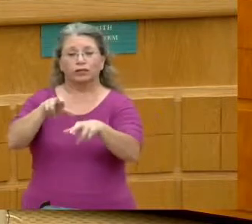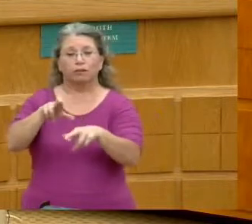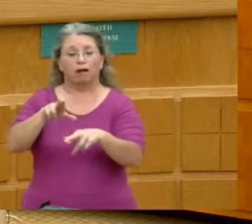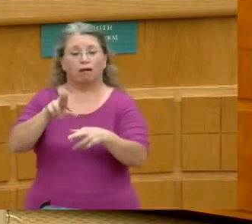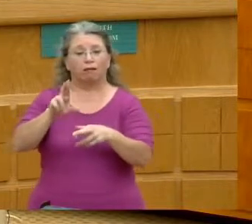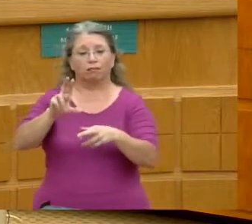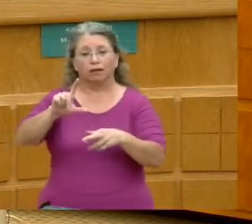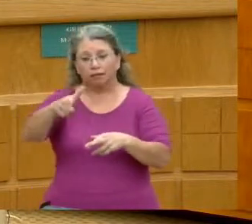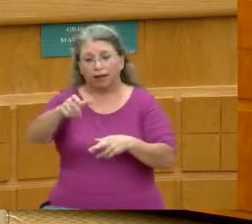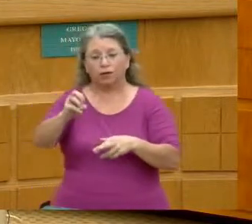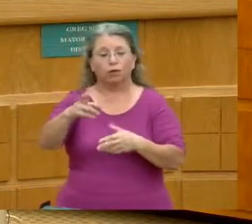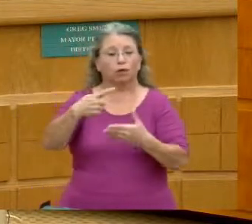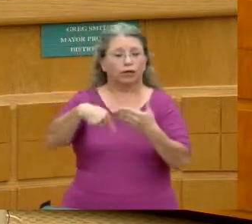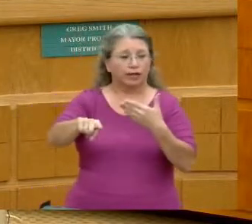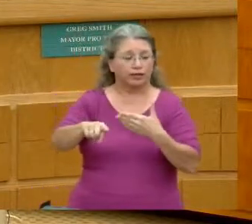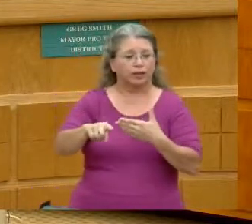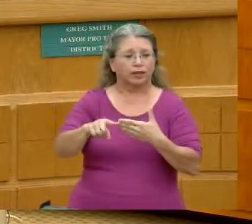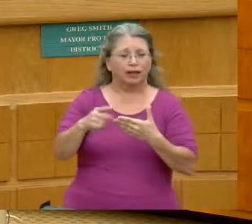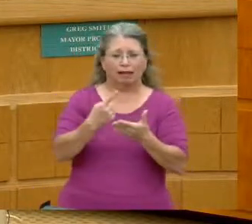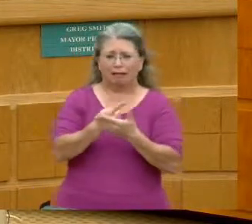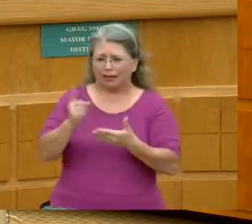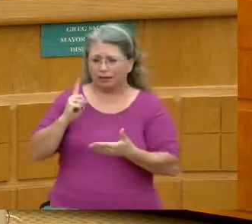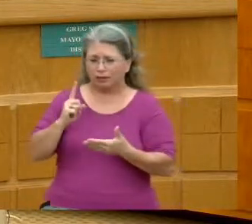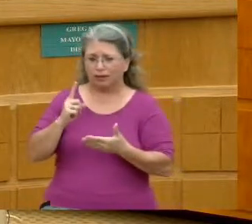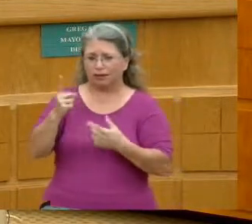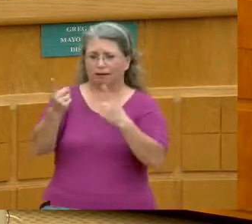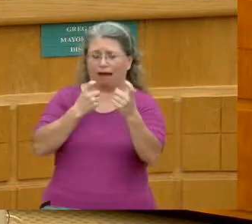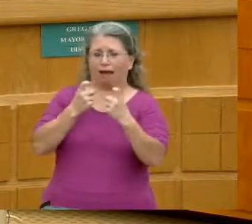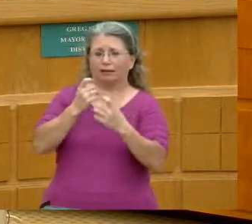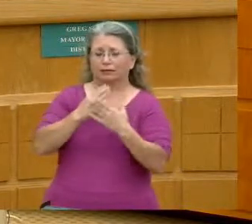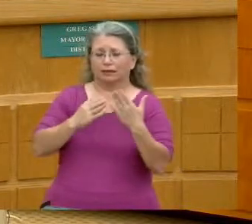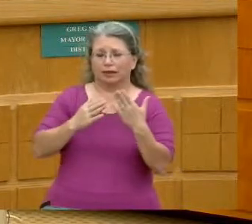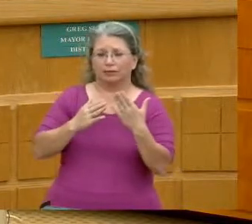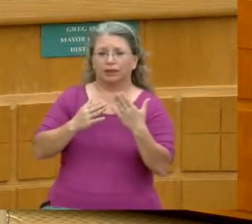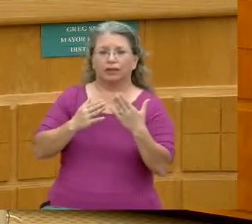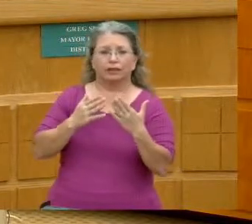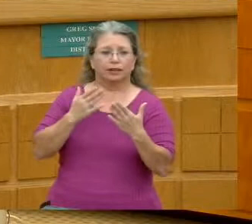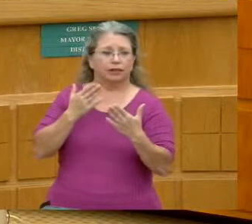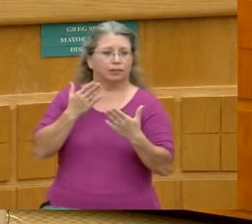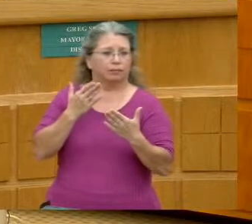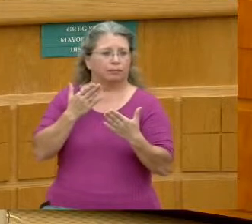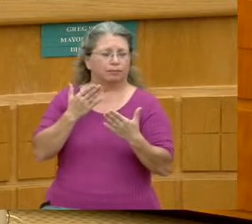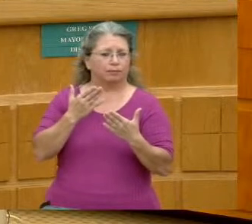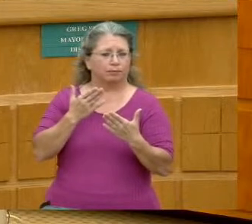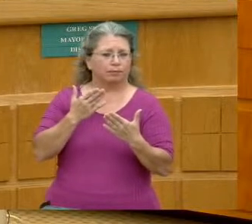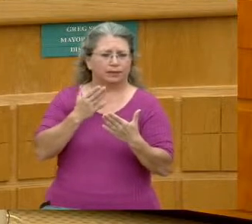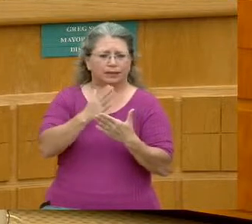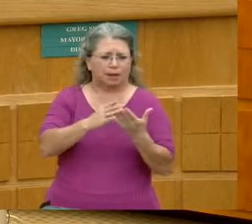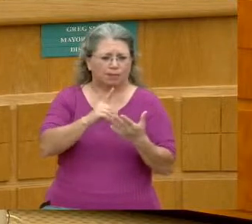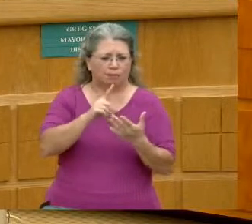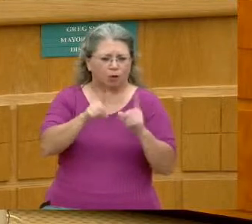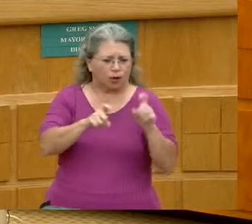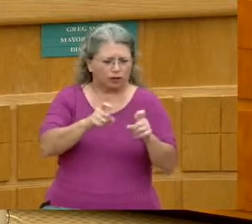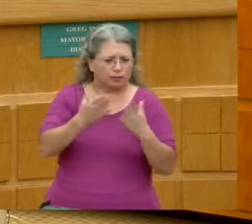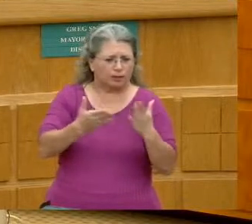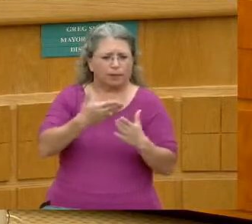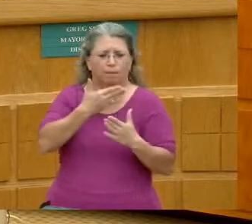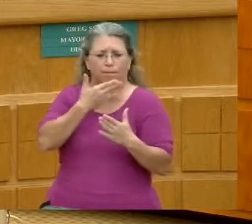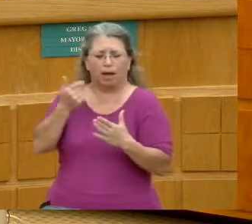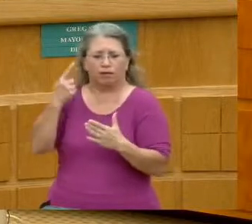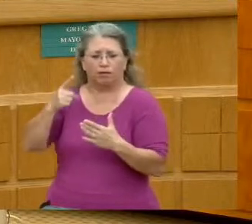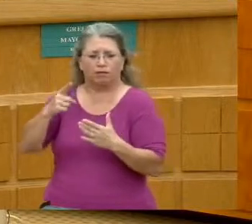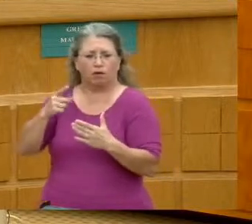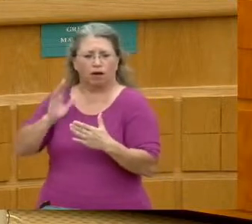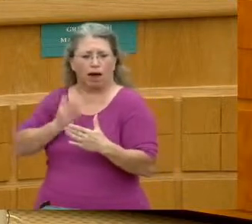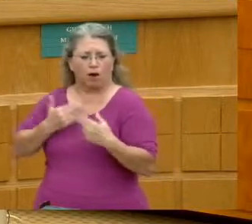week. Some questions we got asked last week were maybe more appropriate for the public health director than myself, but I will address them a little